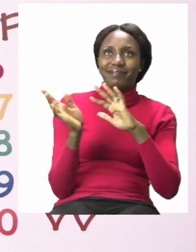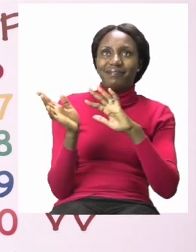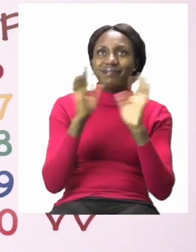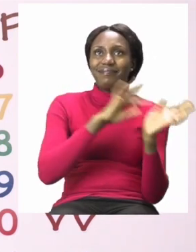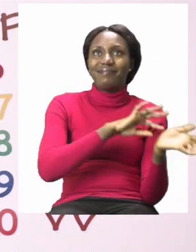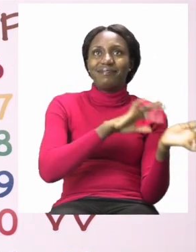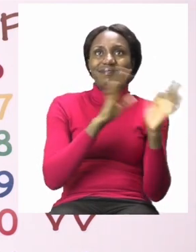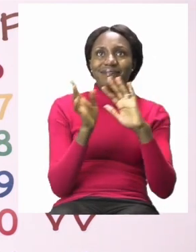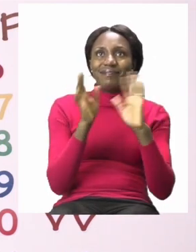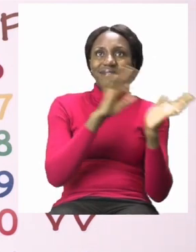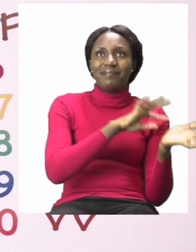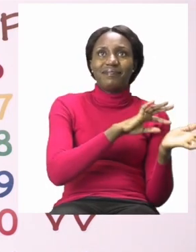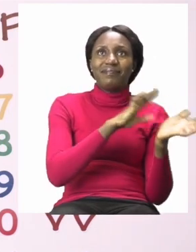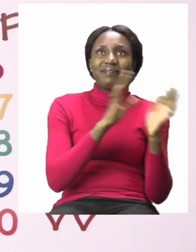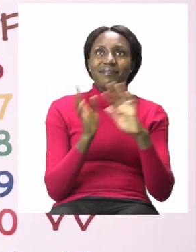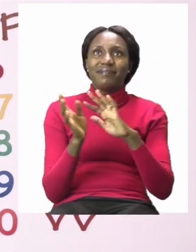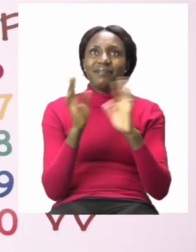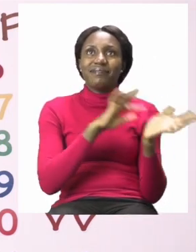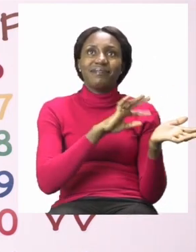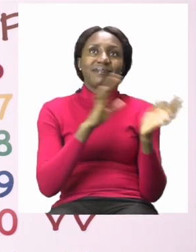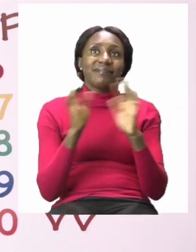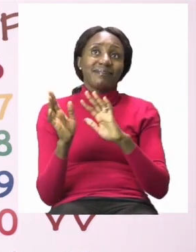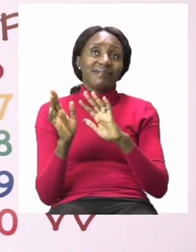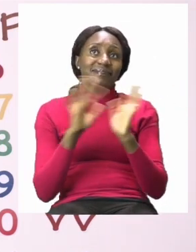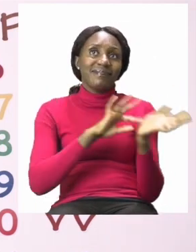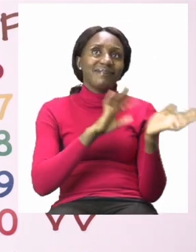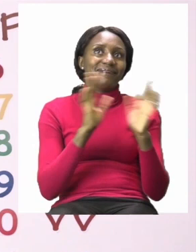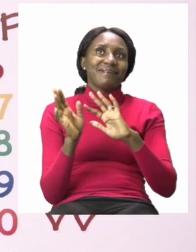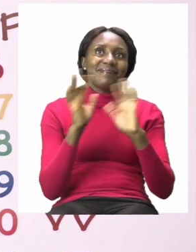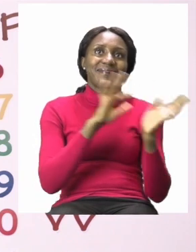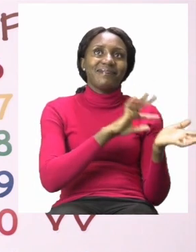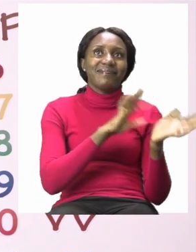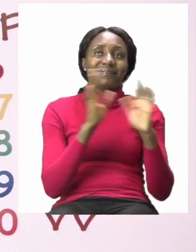goodbye. It's time to say goodbye,